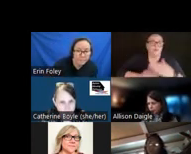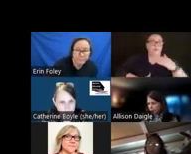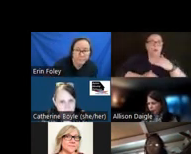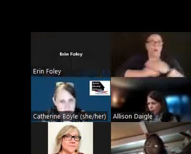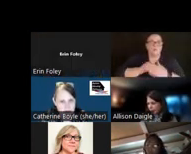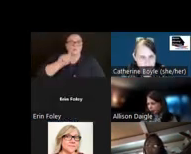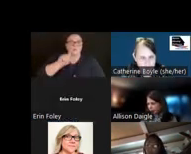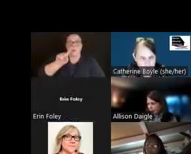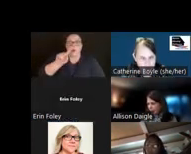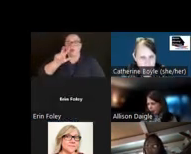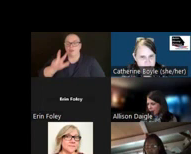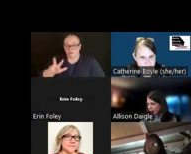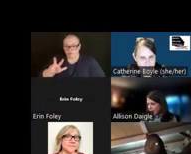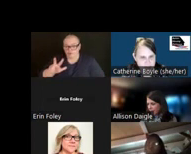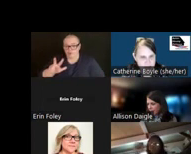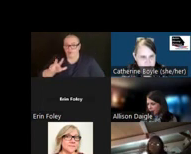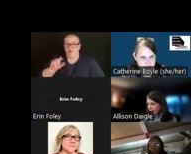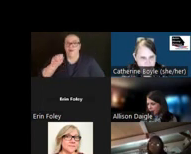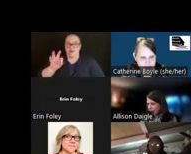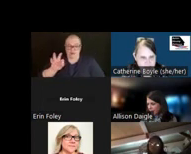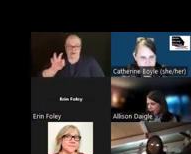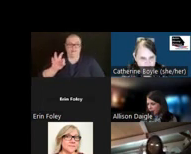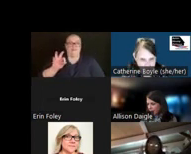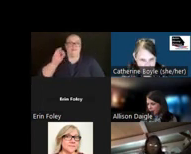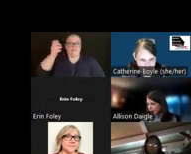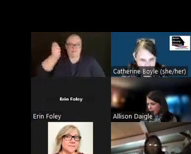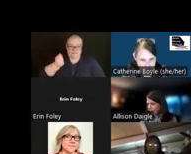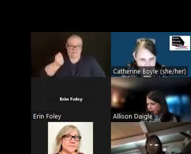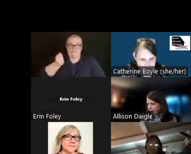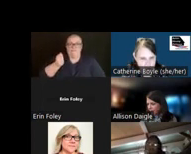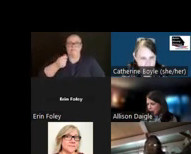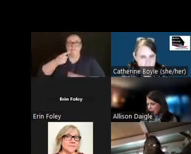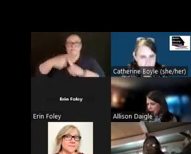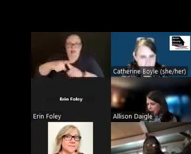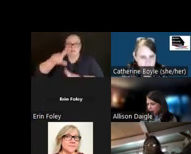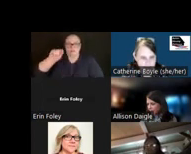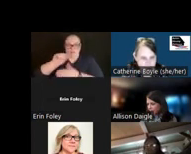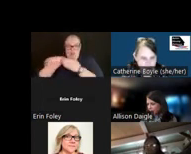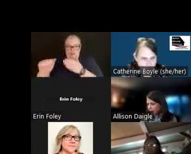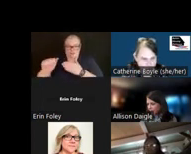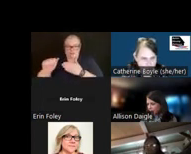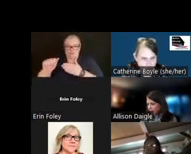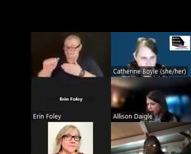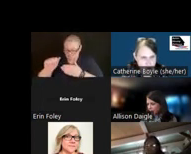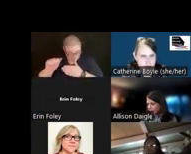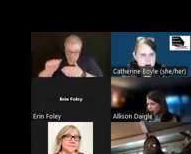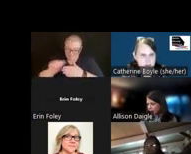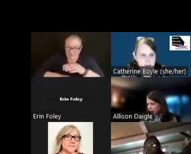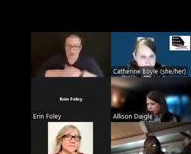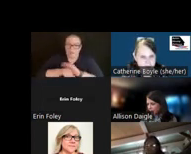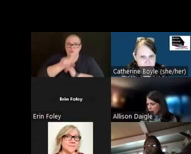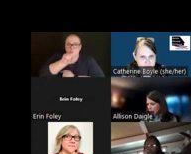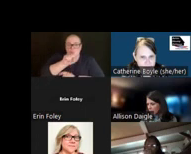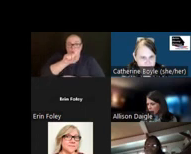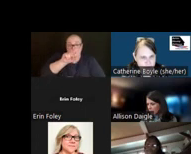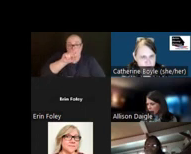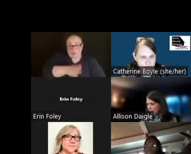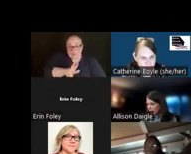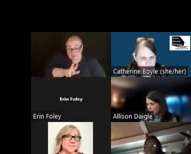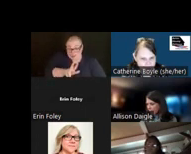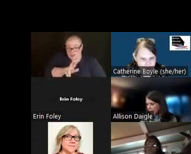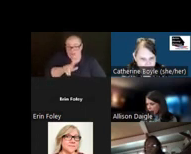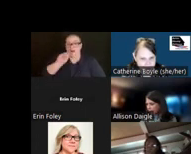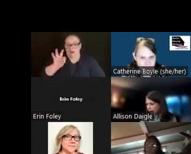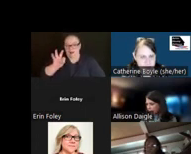federal portion of the benefit plus $20. Let me repeat that, up to 1/3 of the federal portion